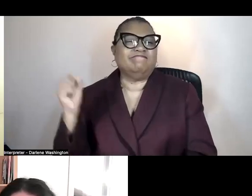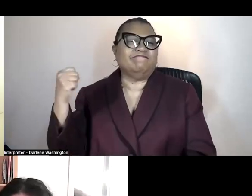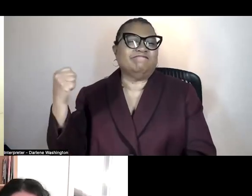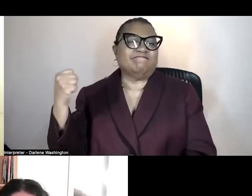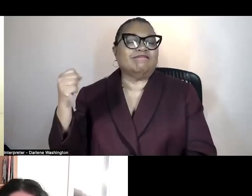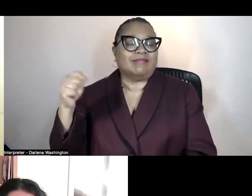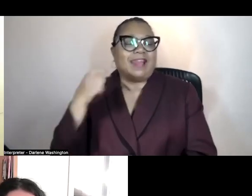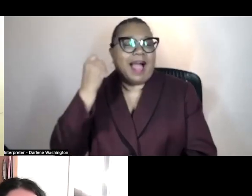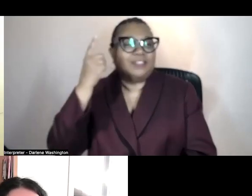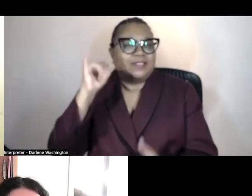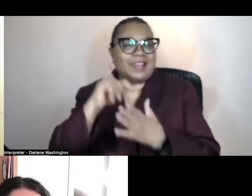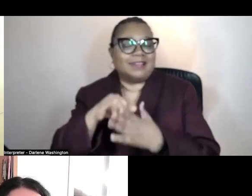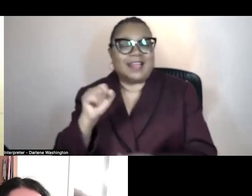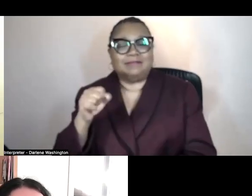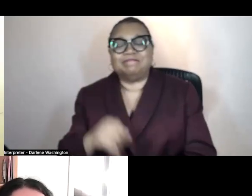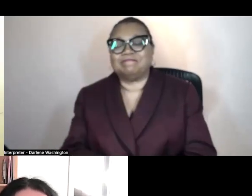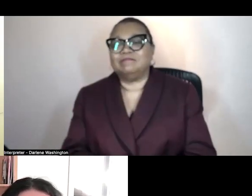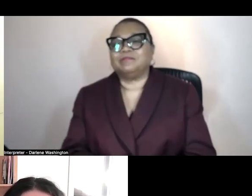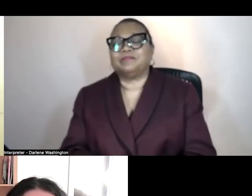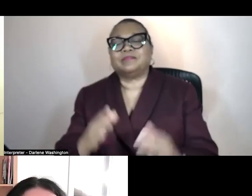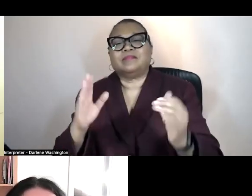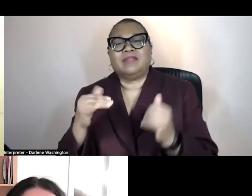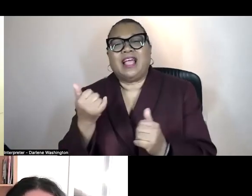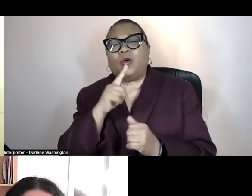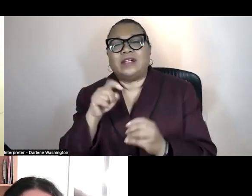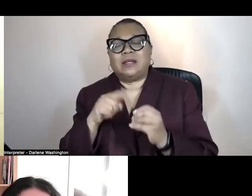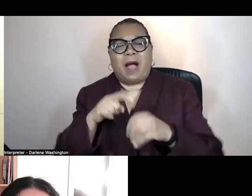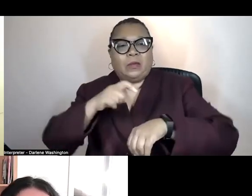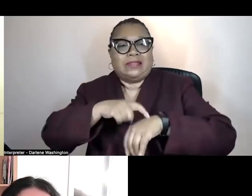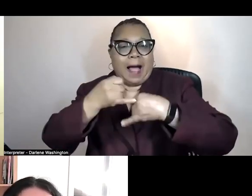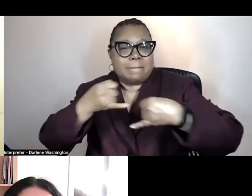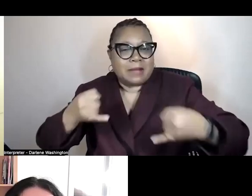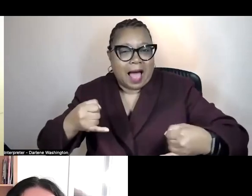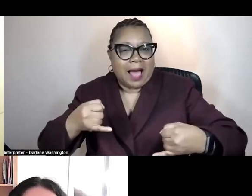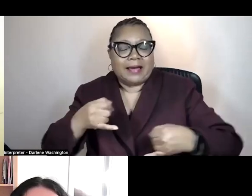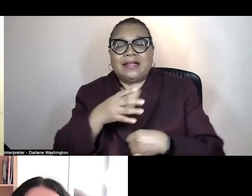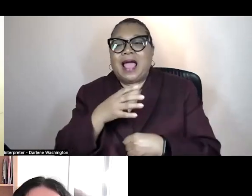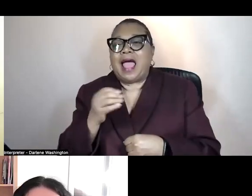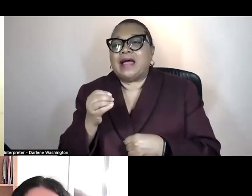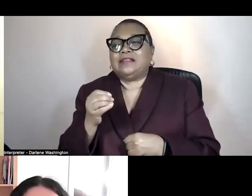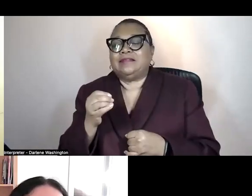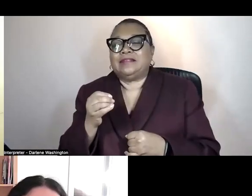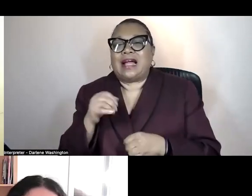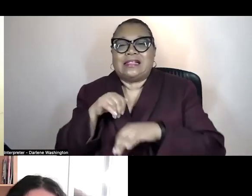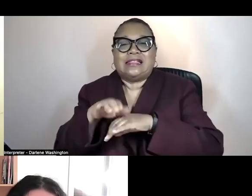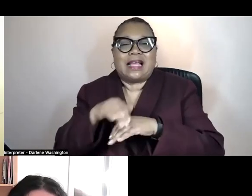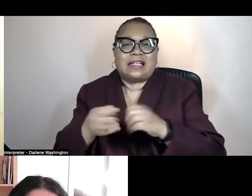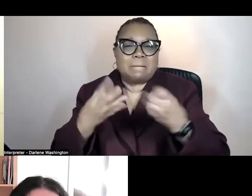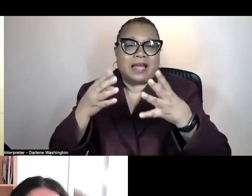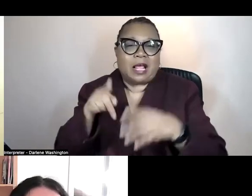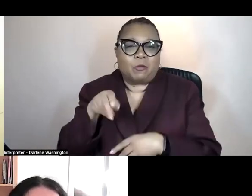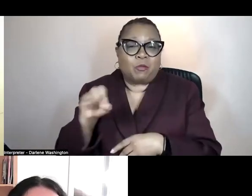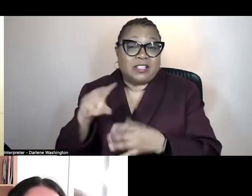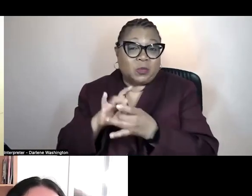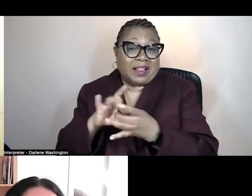Yeah, that makes absolute sense. There's a question around timelines and sending multiple press